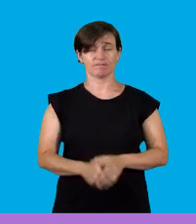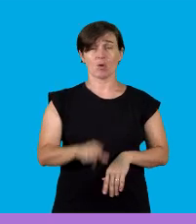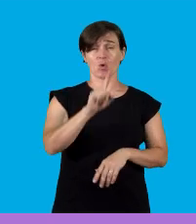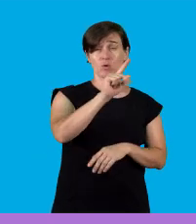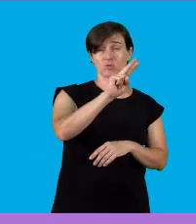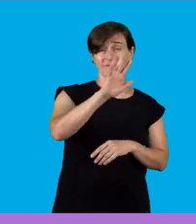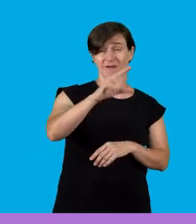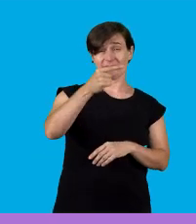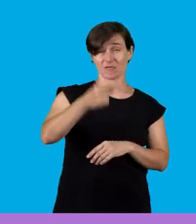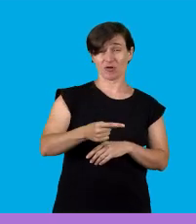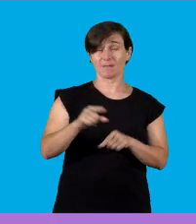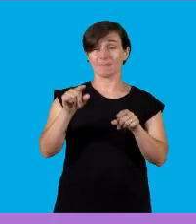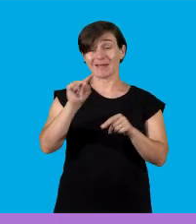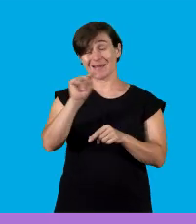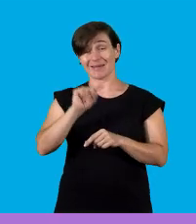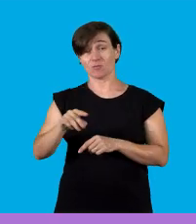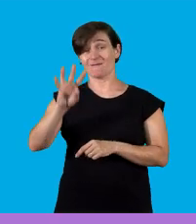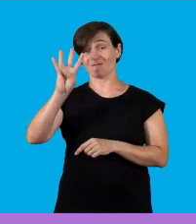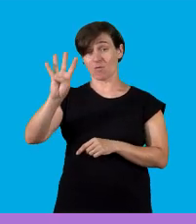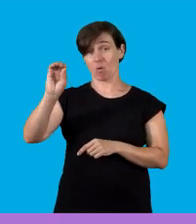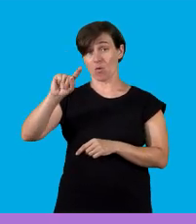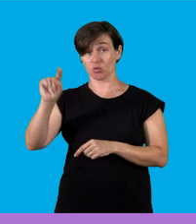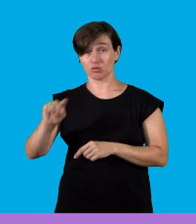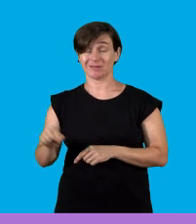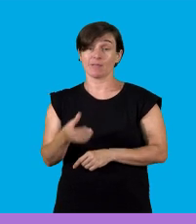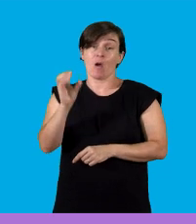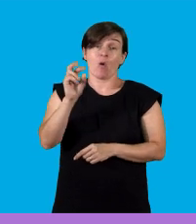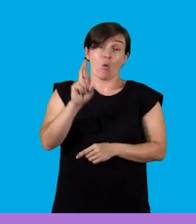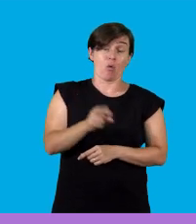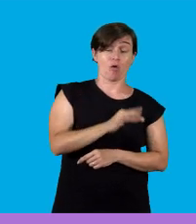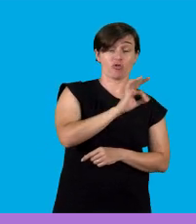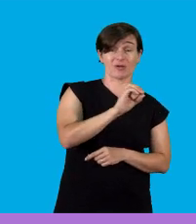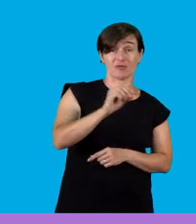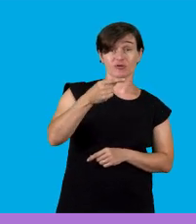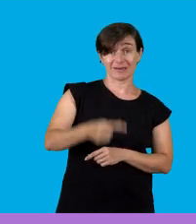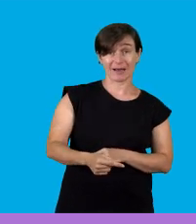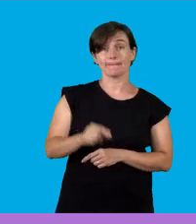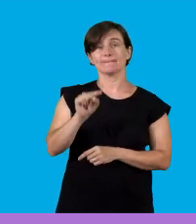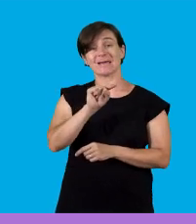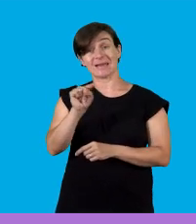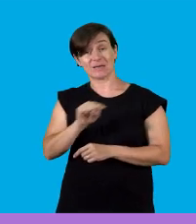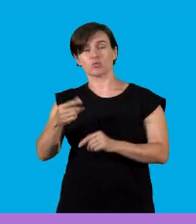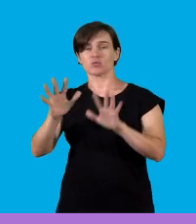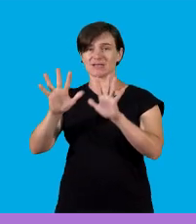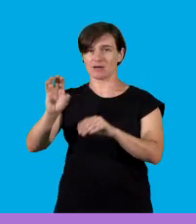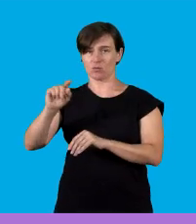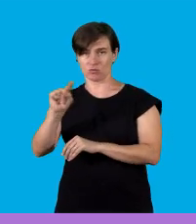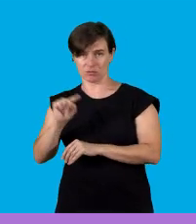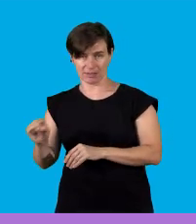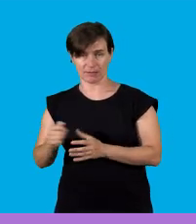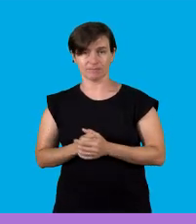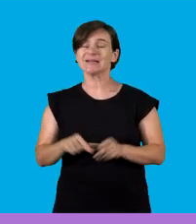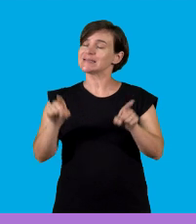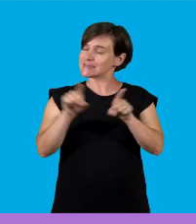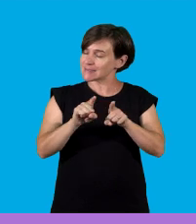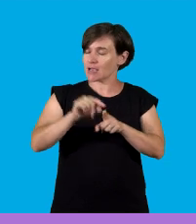125 grams equal 4 ounces or 300 grams equal 10 ounces is given. Here we still have the same conversion table,